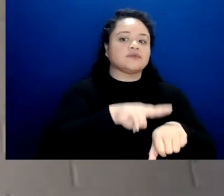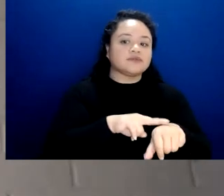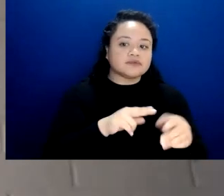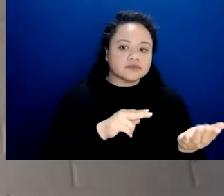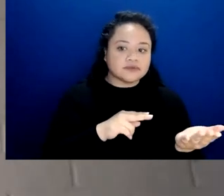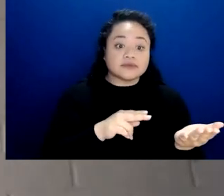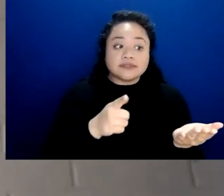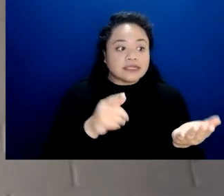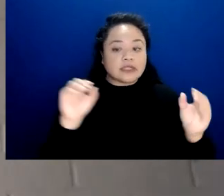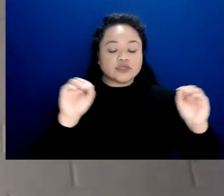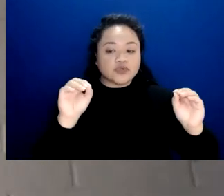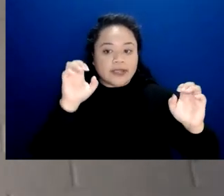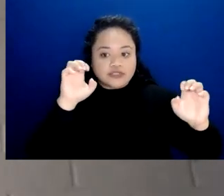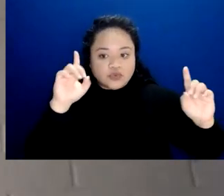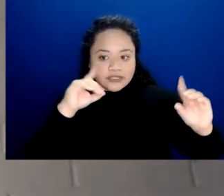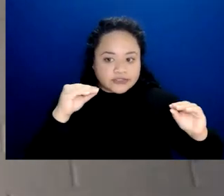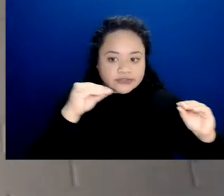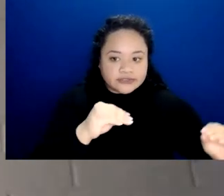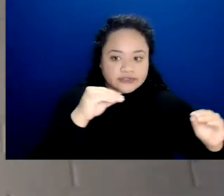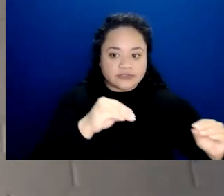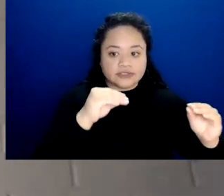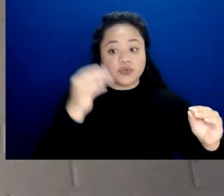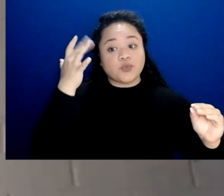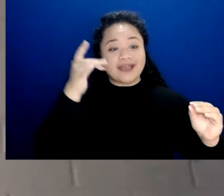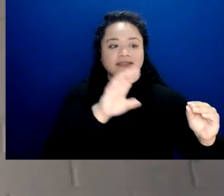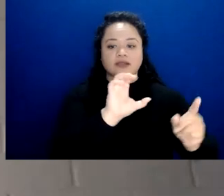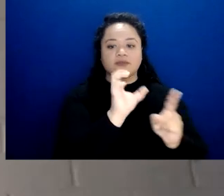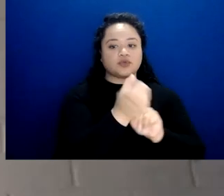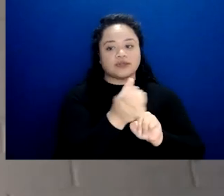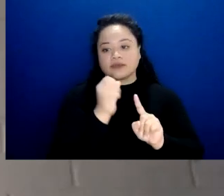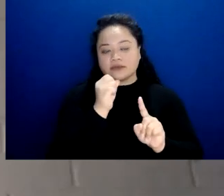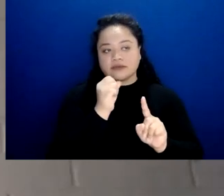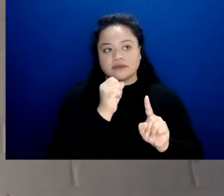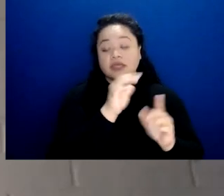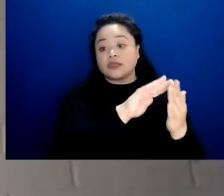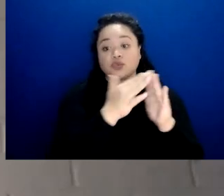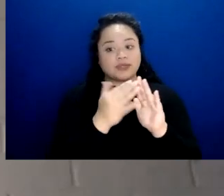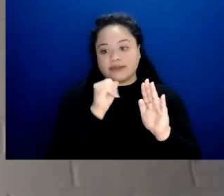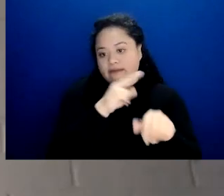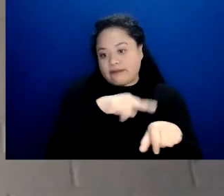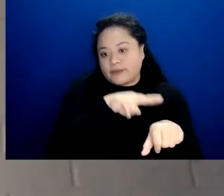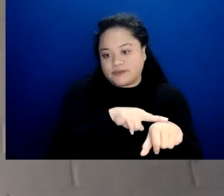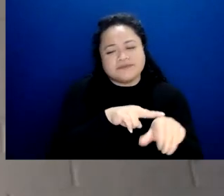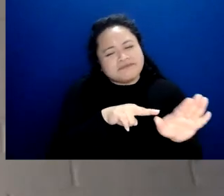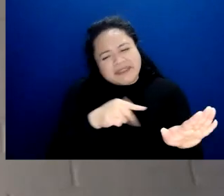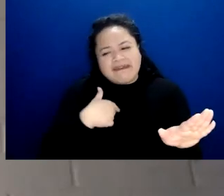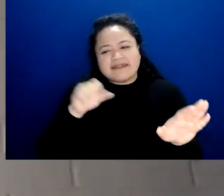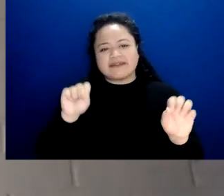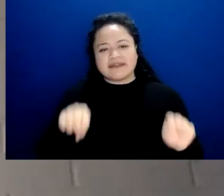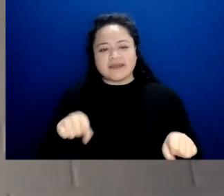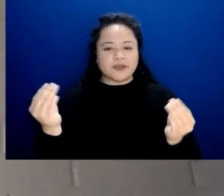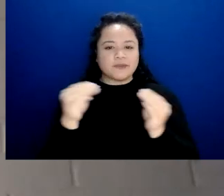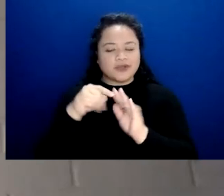there's no education around that because it's just not a community norm. And once again, I could go into more because, you know,